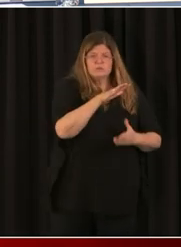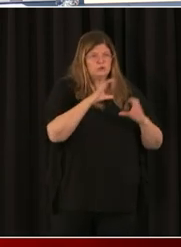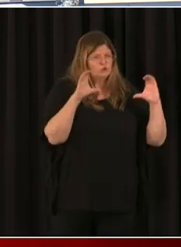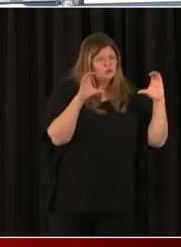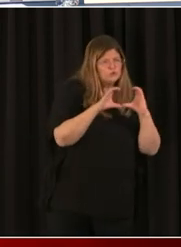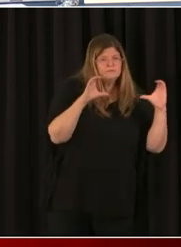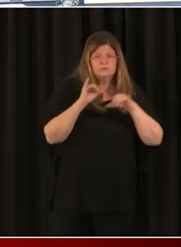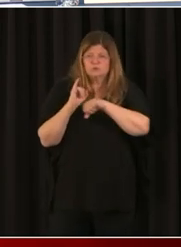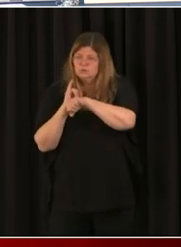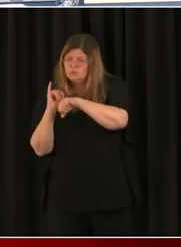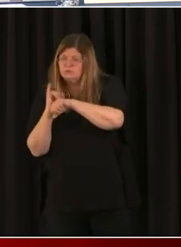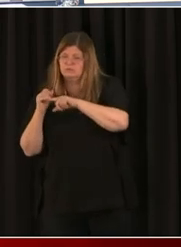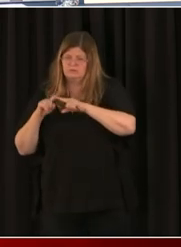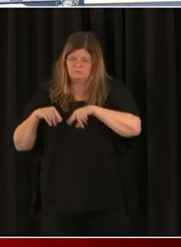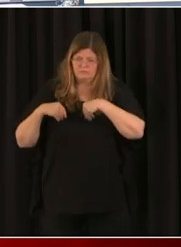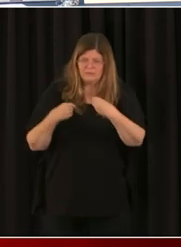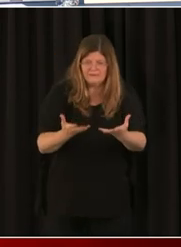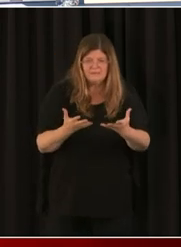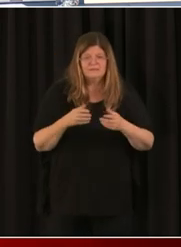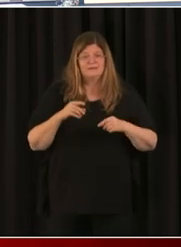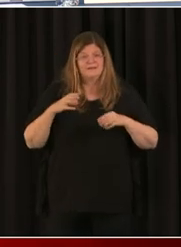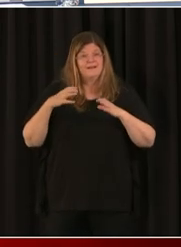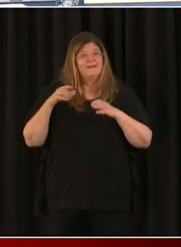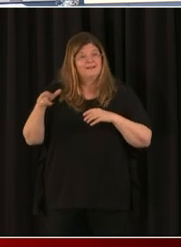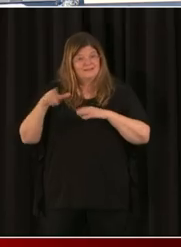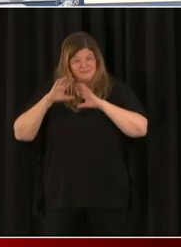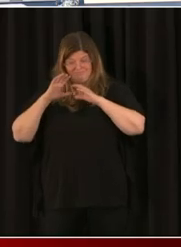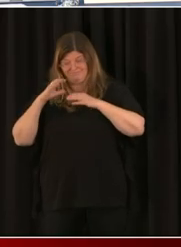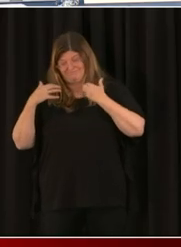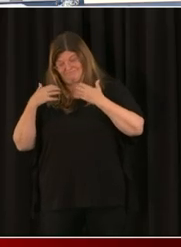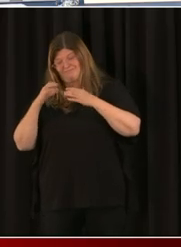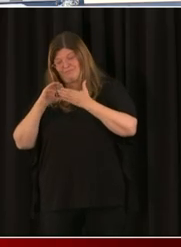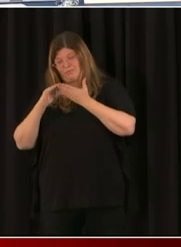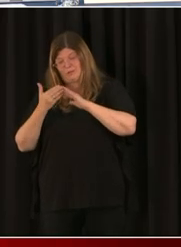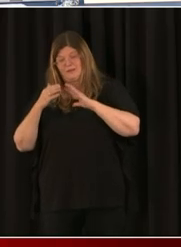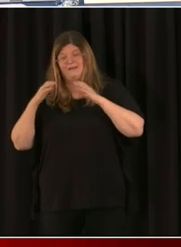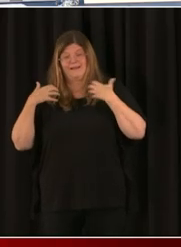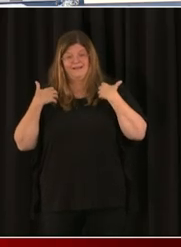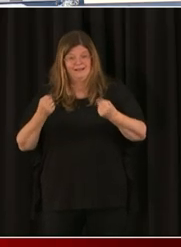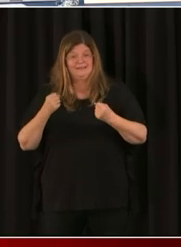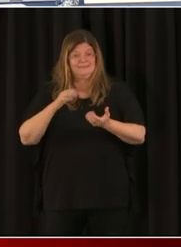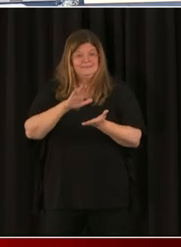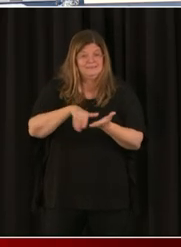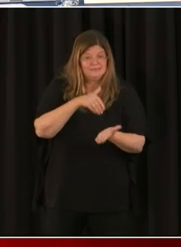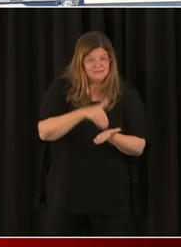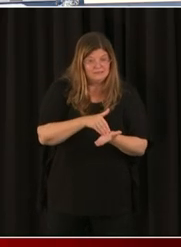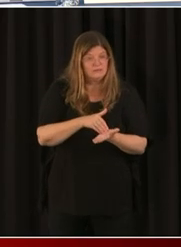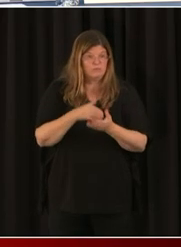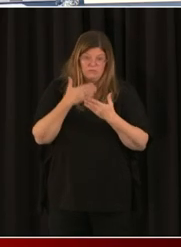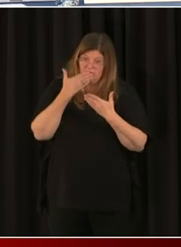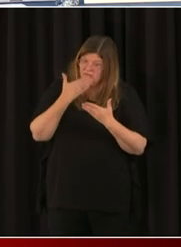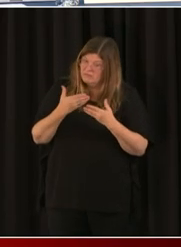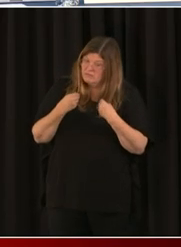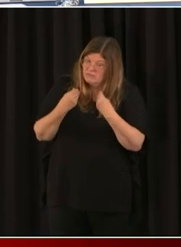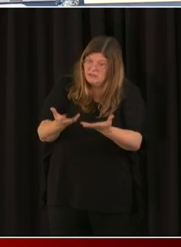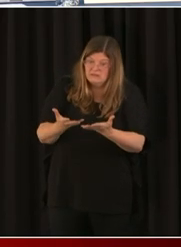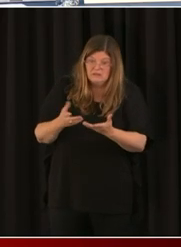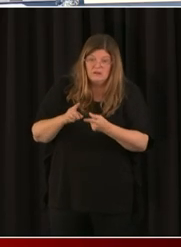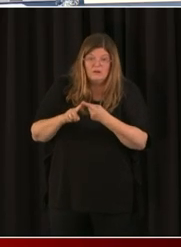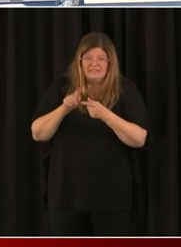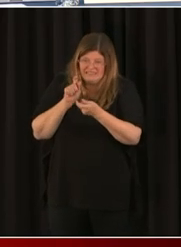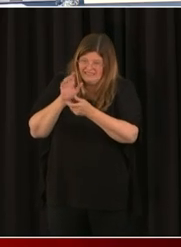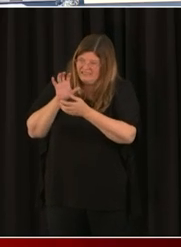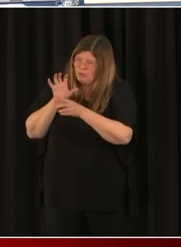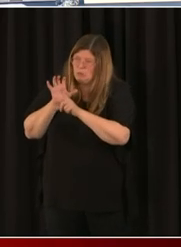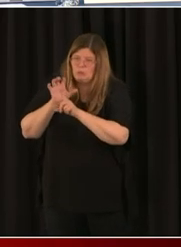to vaccinate, as well as our community health centers, which give us great geographic coverage and access points across the